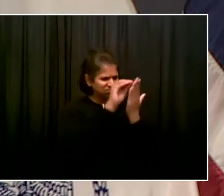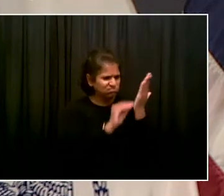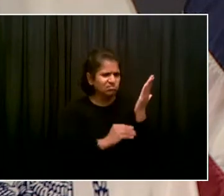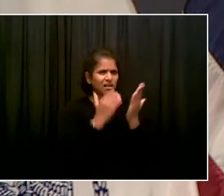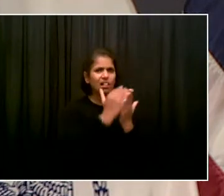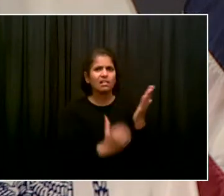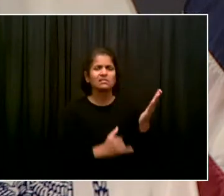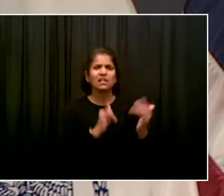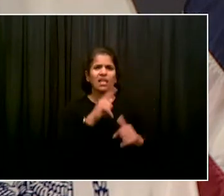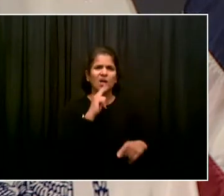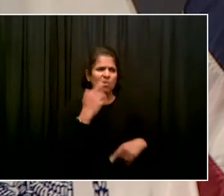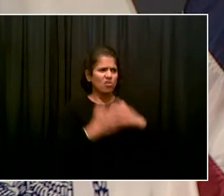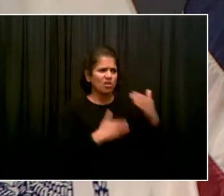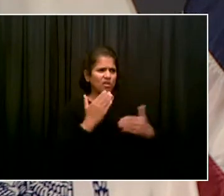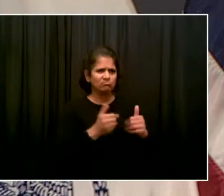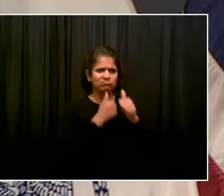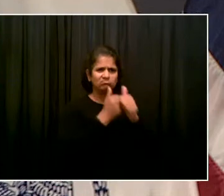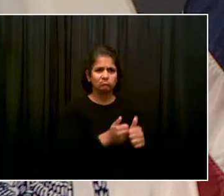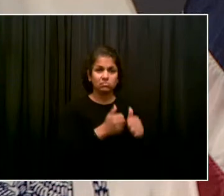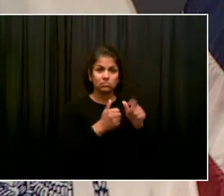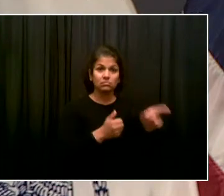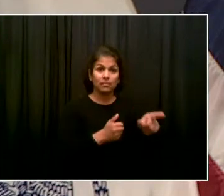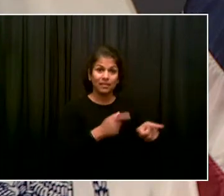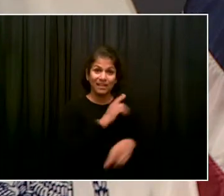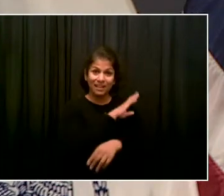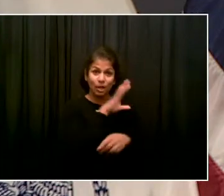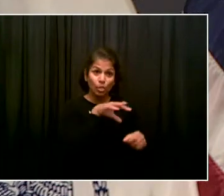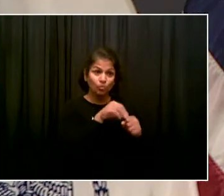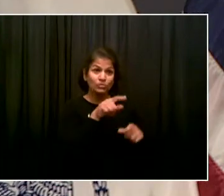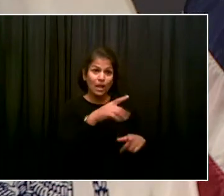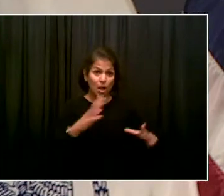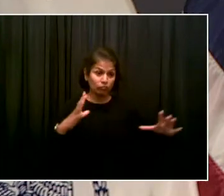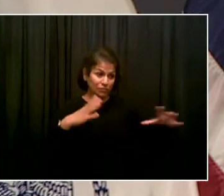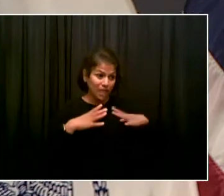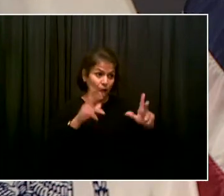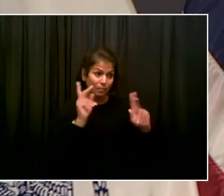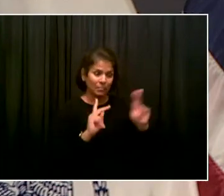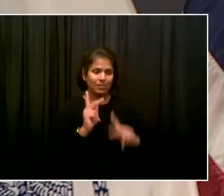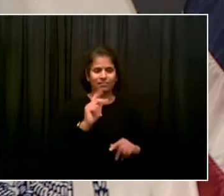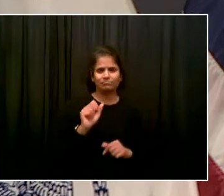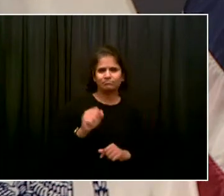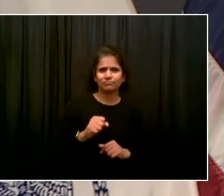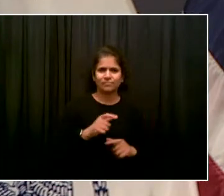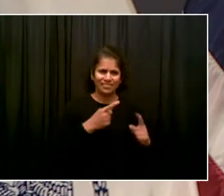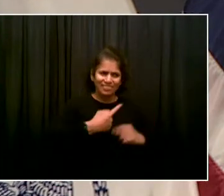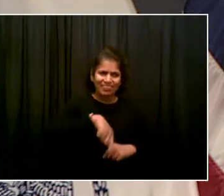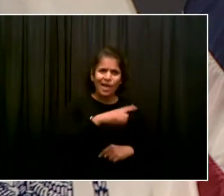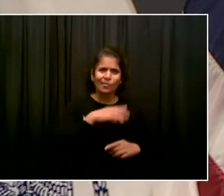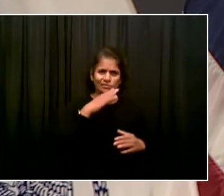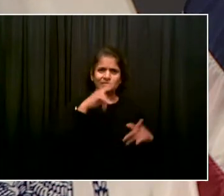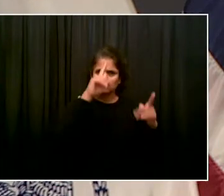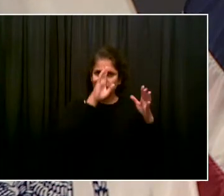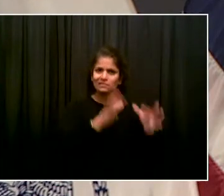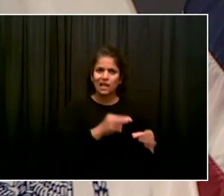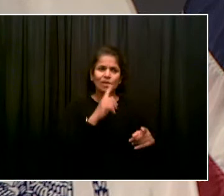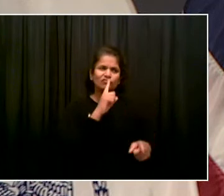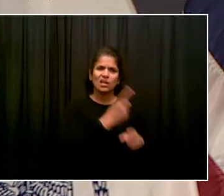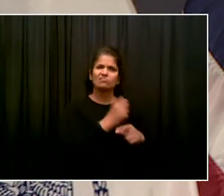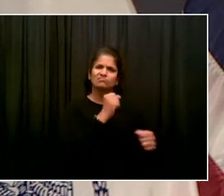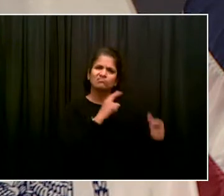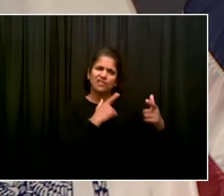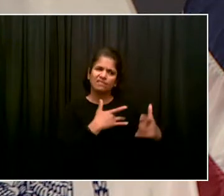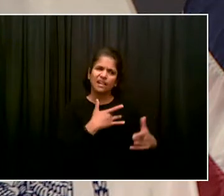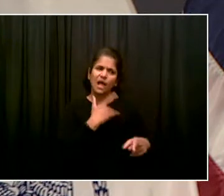the retirees, decided this was the right thing to do for the long-term health of our system. We need to make sure we're